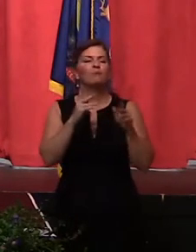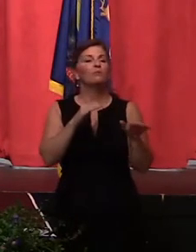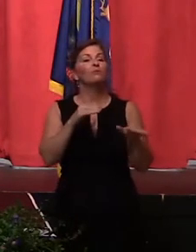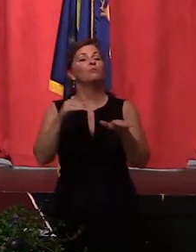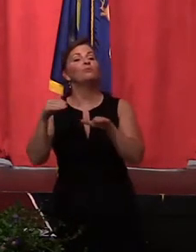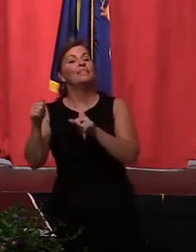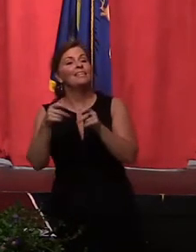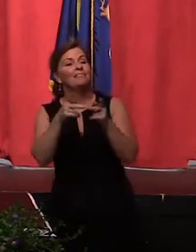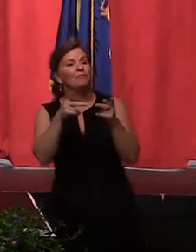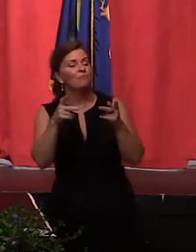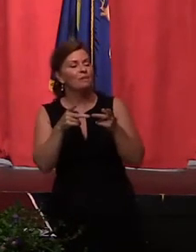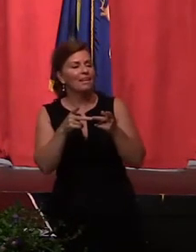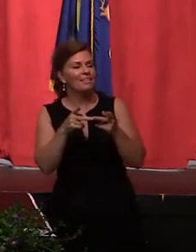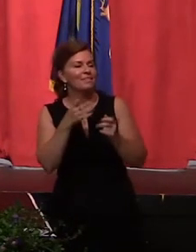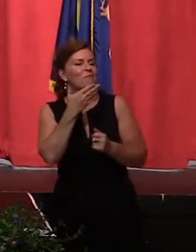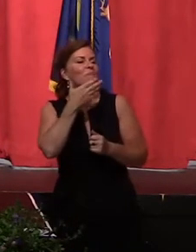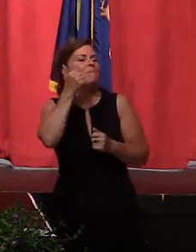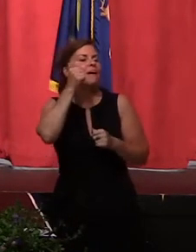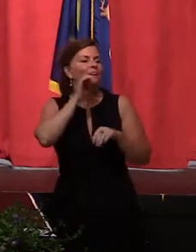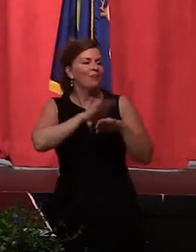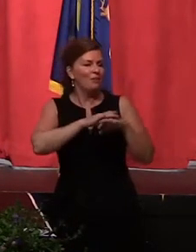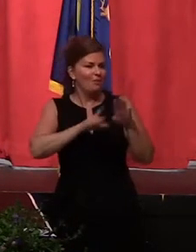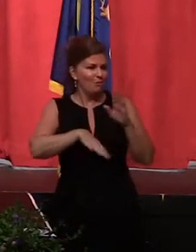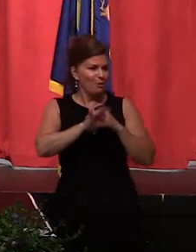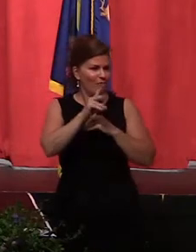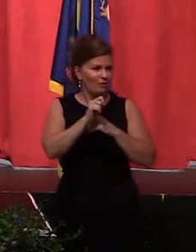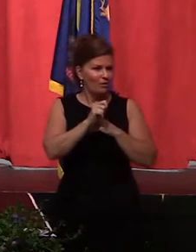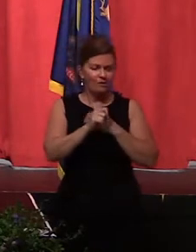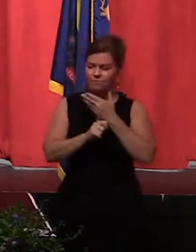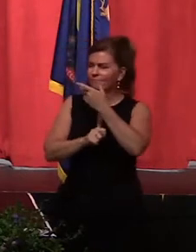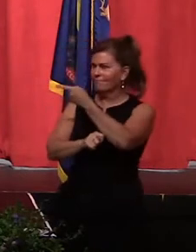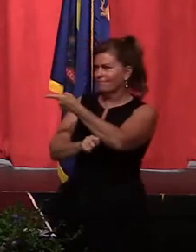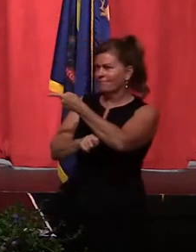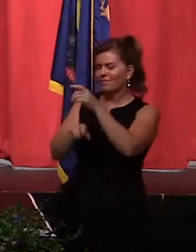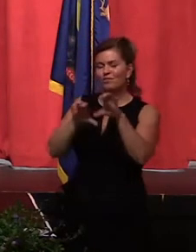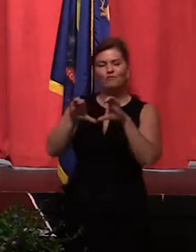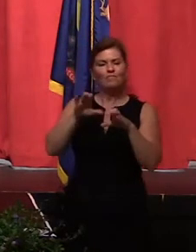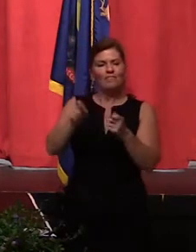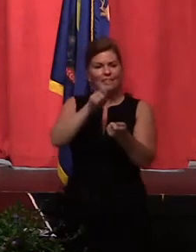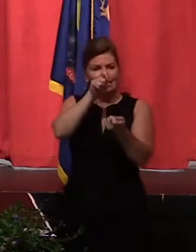you found it. You have done just that for our school."